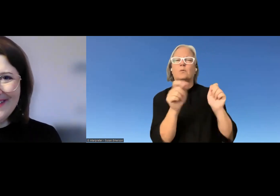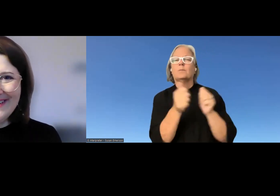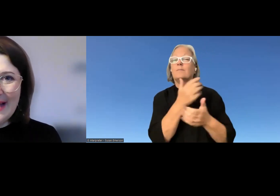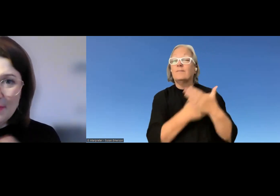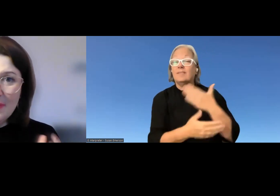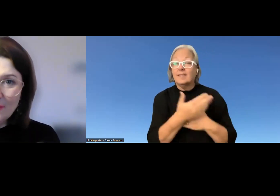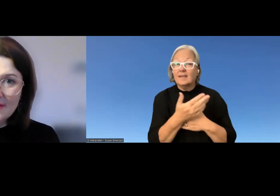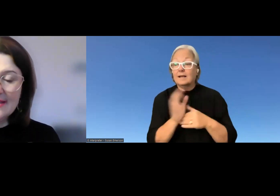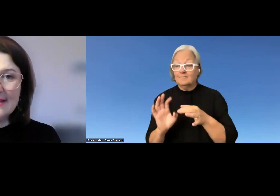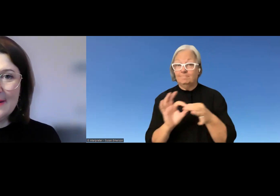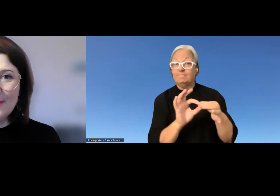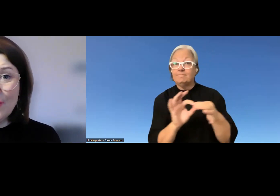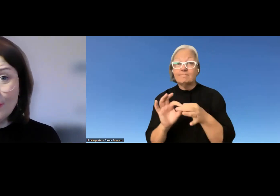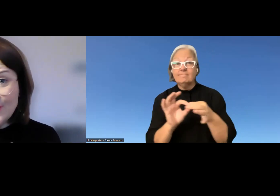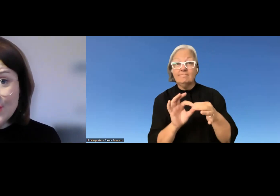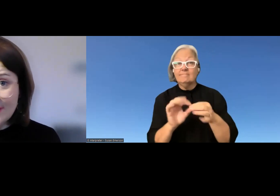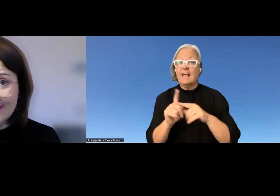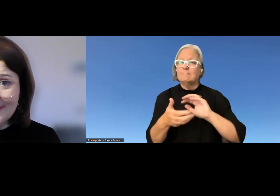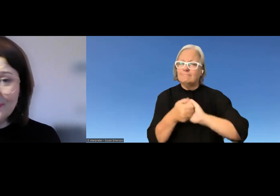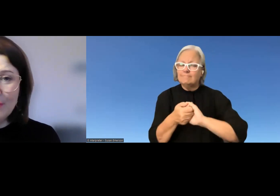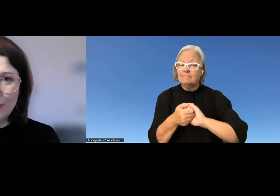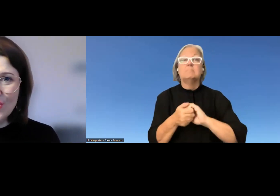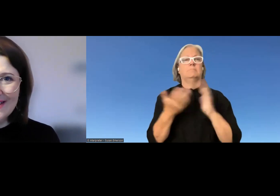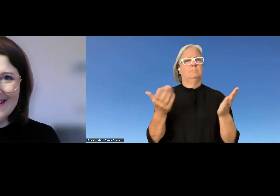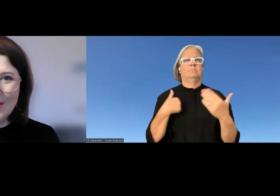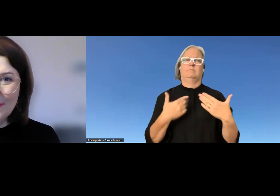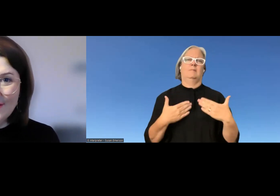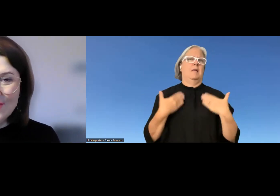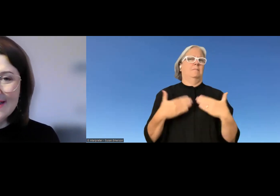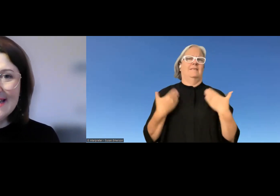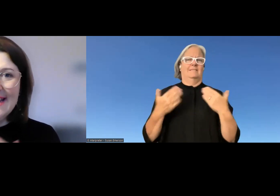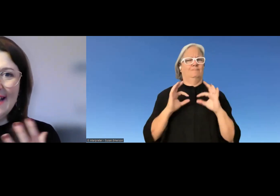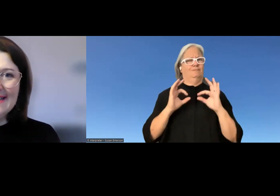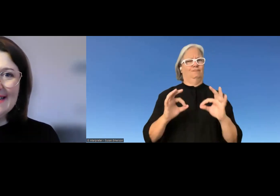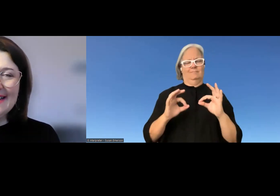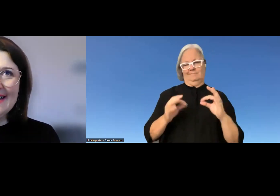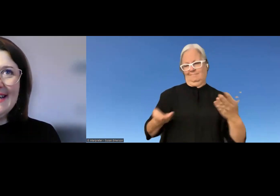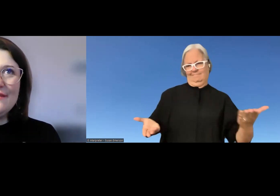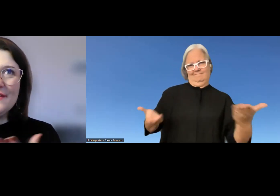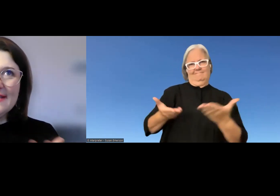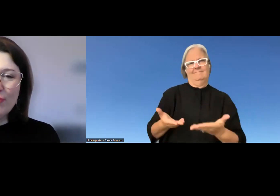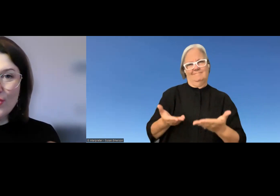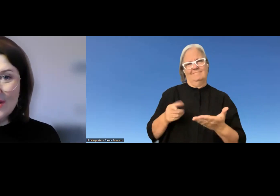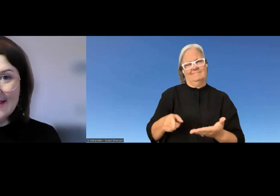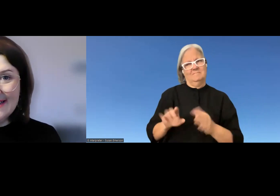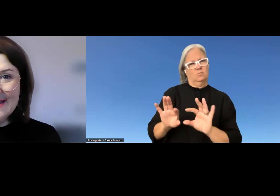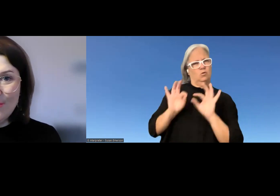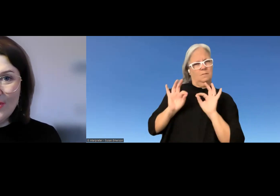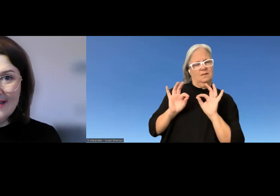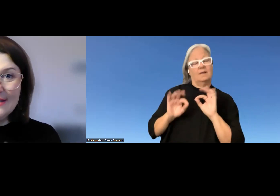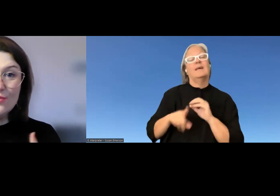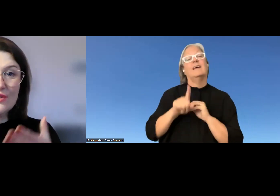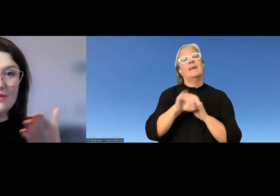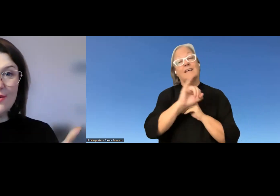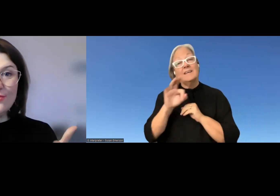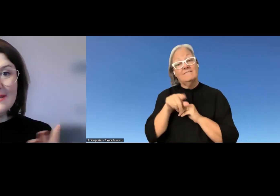very happy about this cooperation projects as nominations, and then if this project is